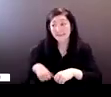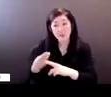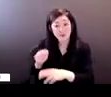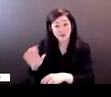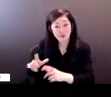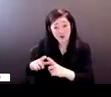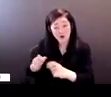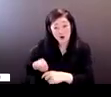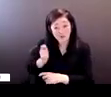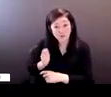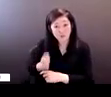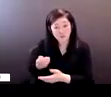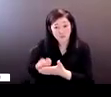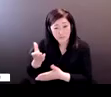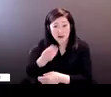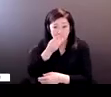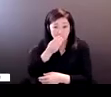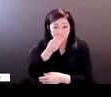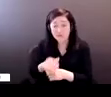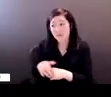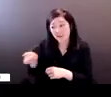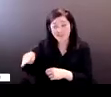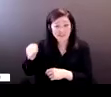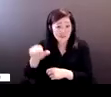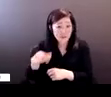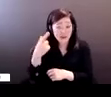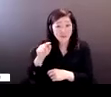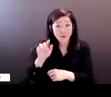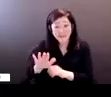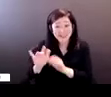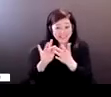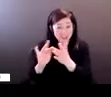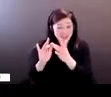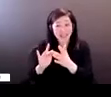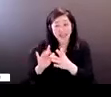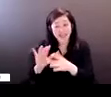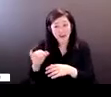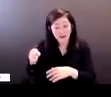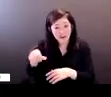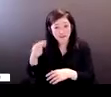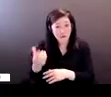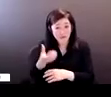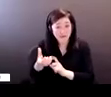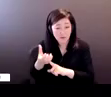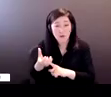purchase groceries. She paid for his web access and his phone. He